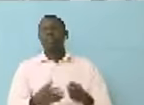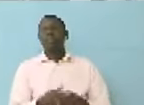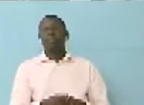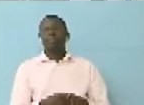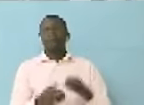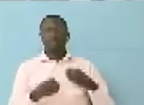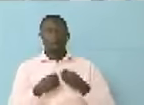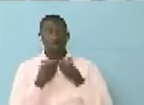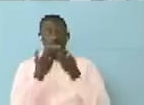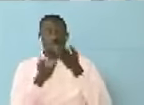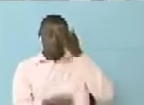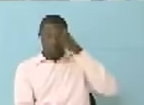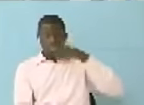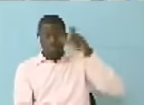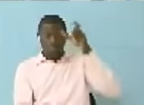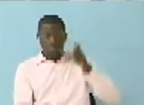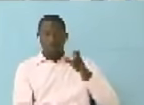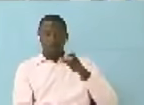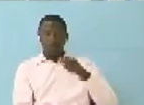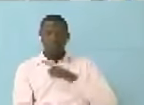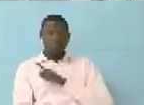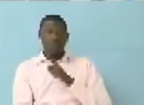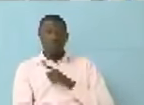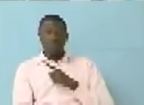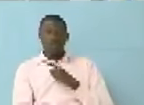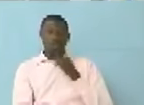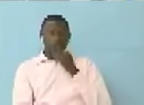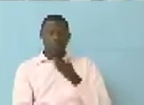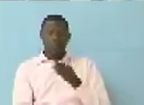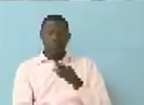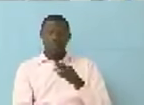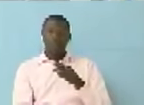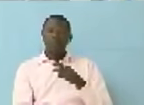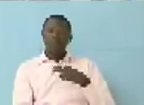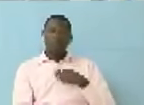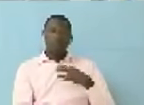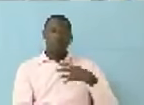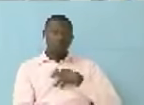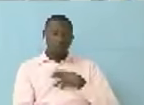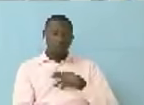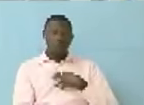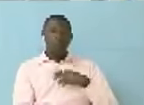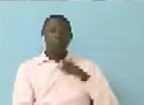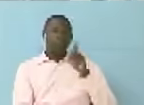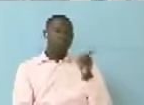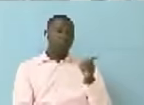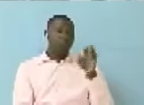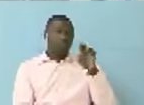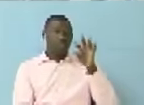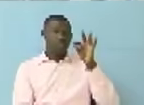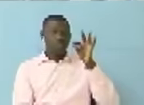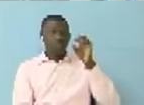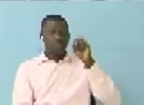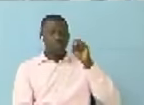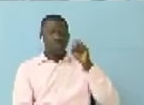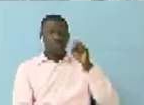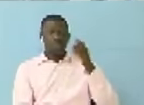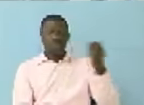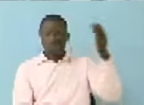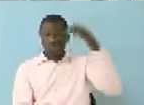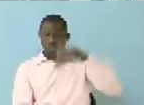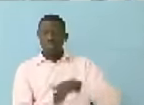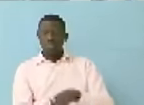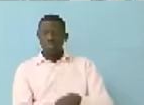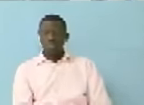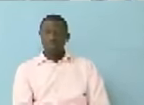commission that we requested for the present of the GRTS. We are going back. And to we that.